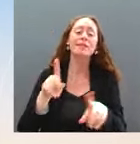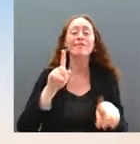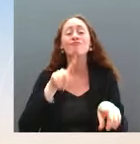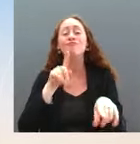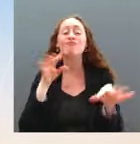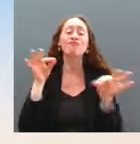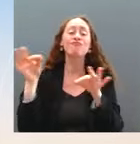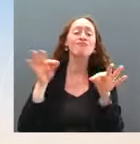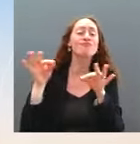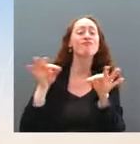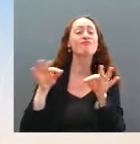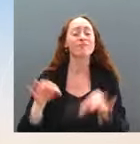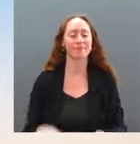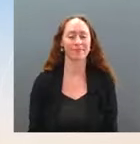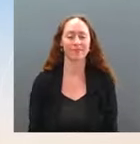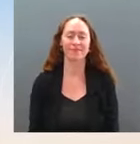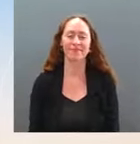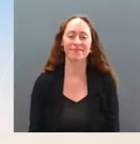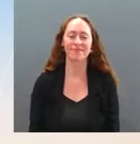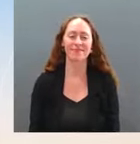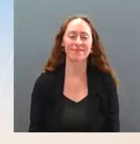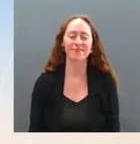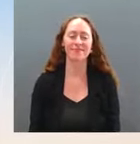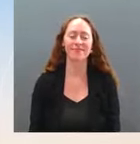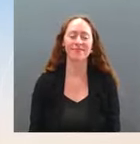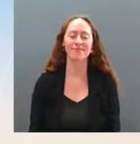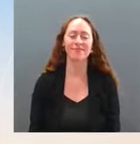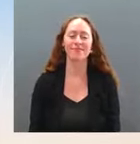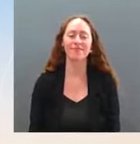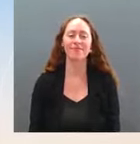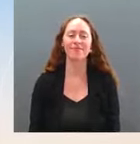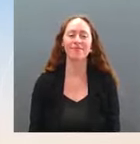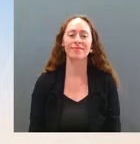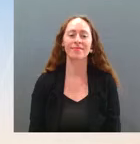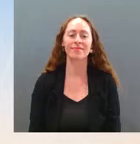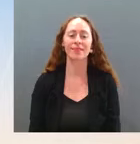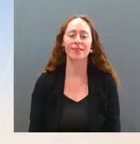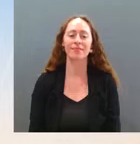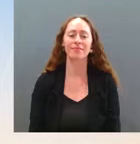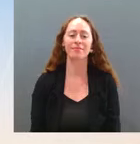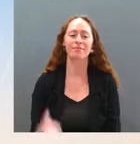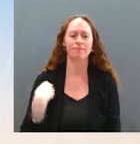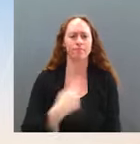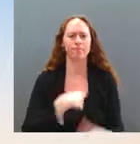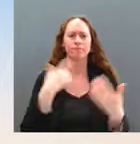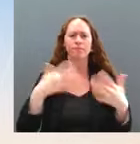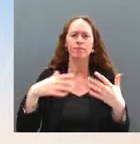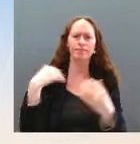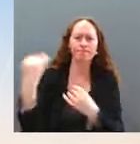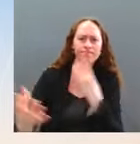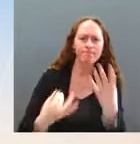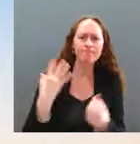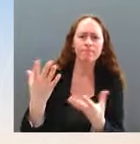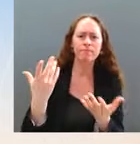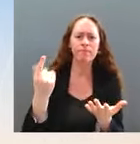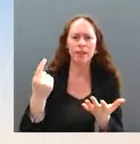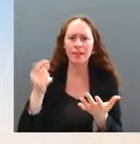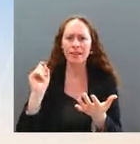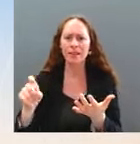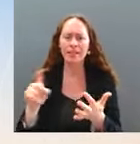good resource to Republicans. Senator Jones and the additional staff brought on during the process made invaluable contributions essential